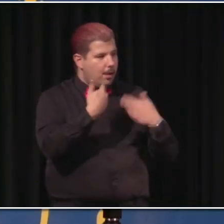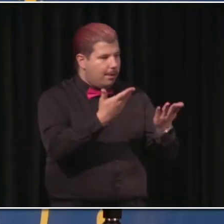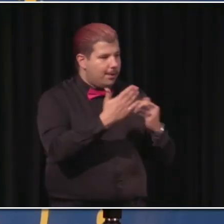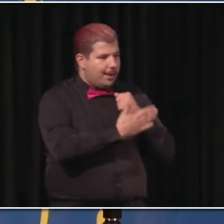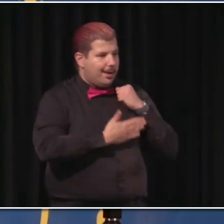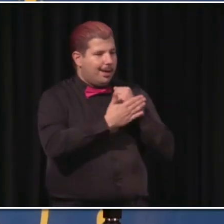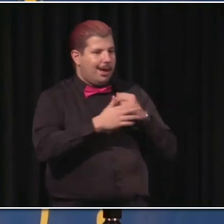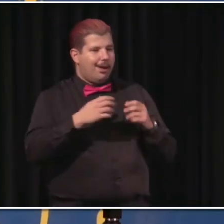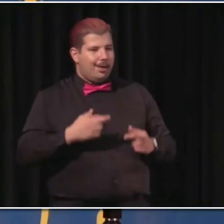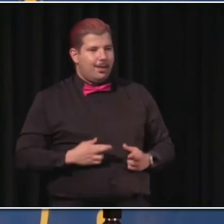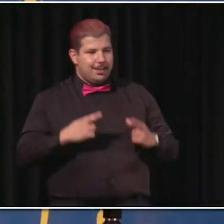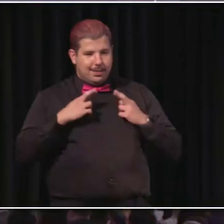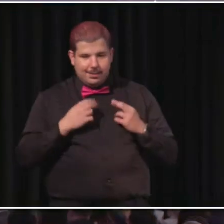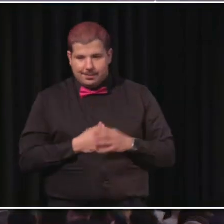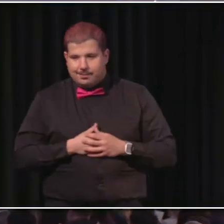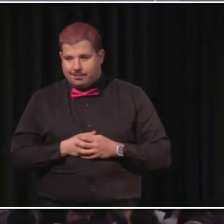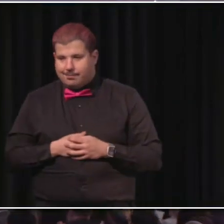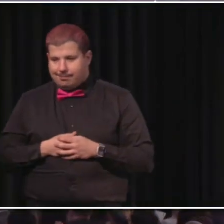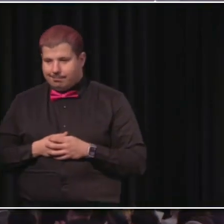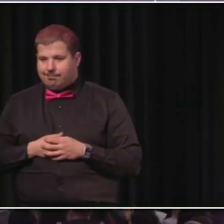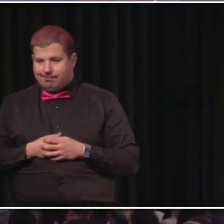residents.